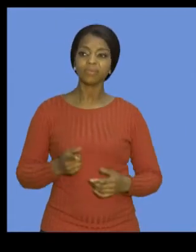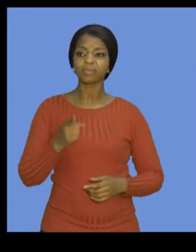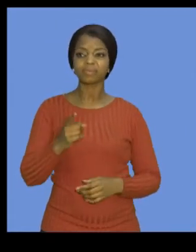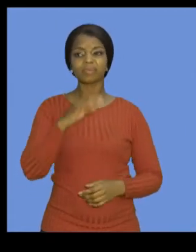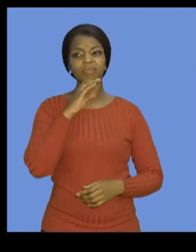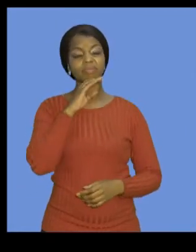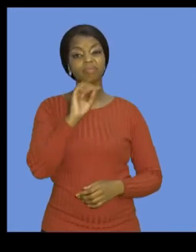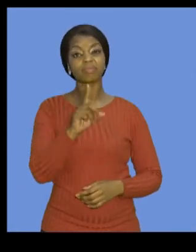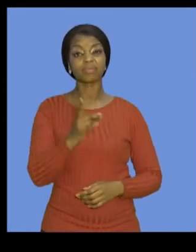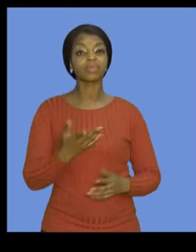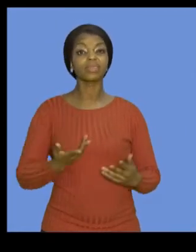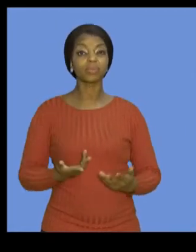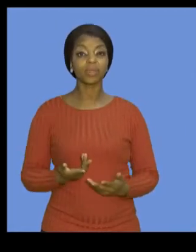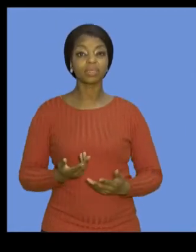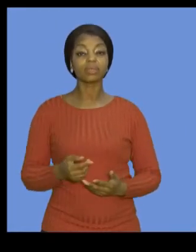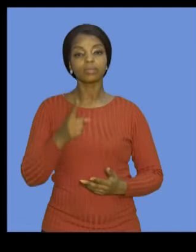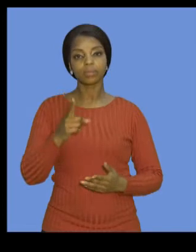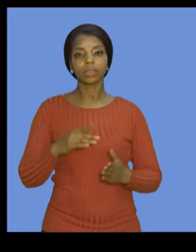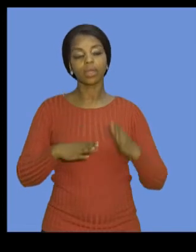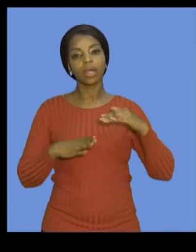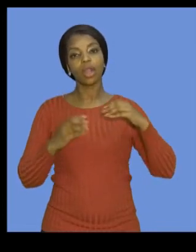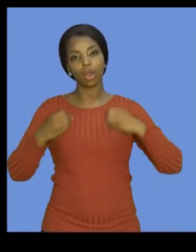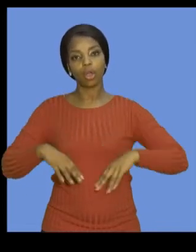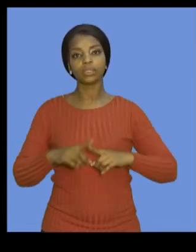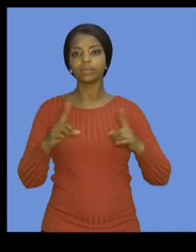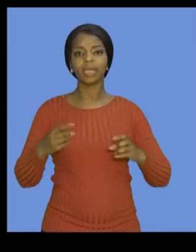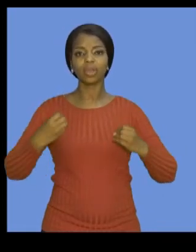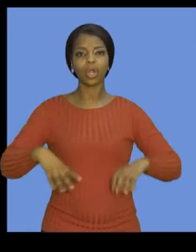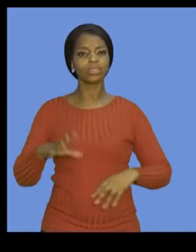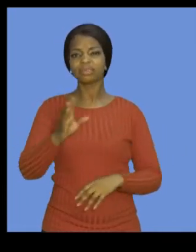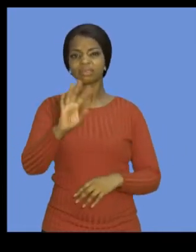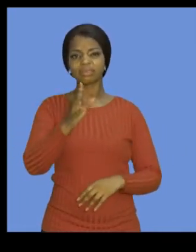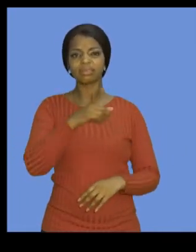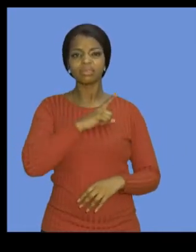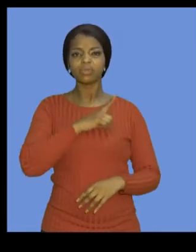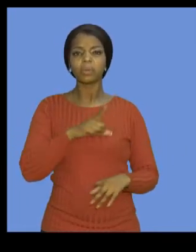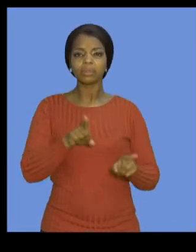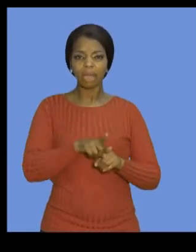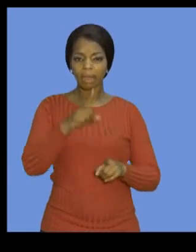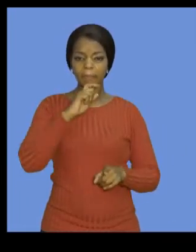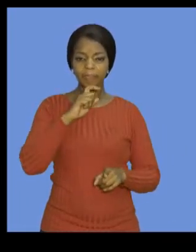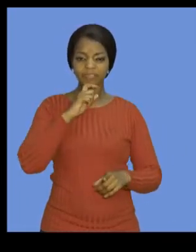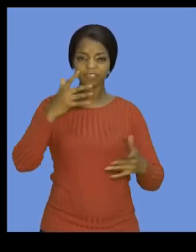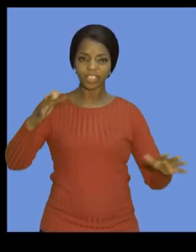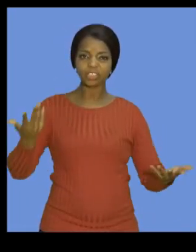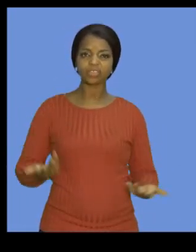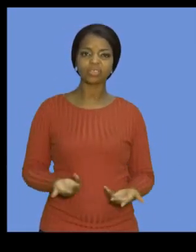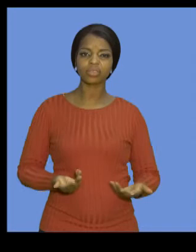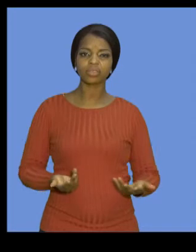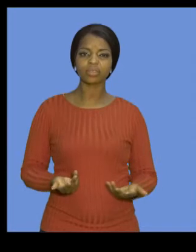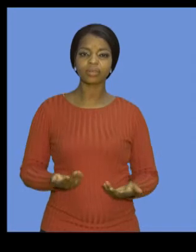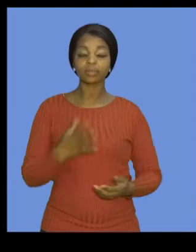You've actually made a loss. But it's not really a loss because you've actually used this particular goods. And then